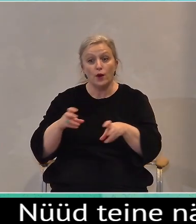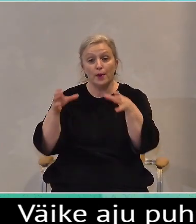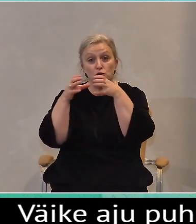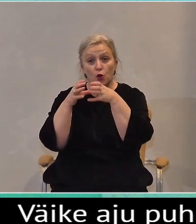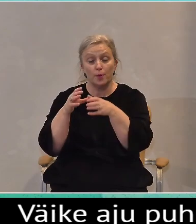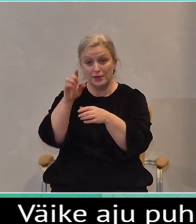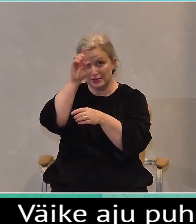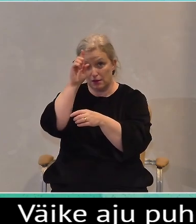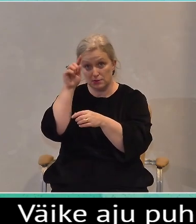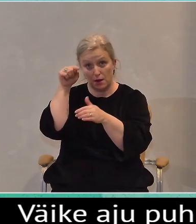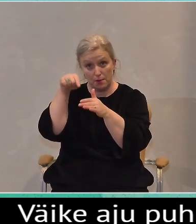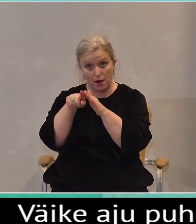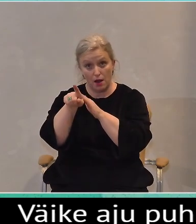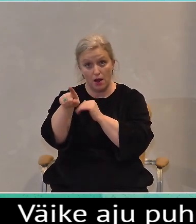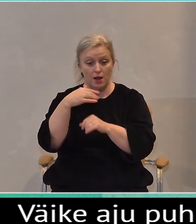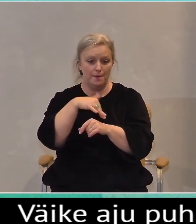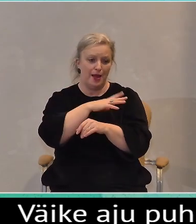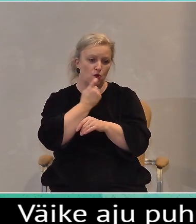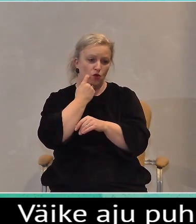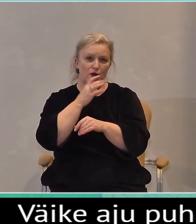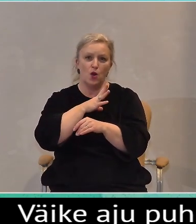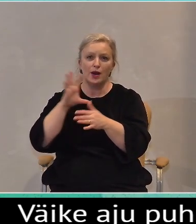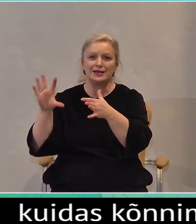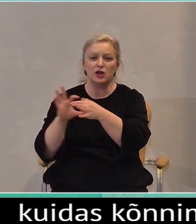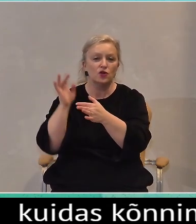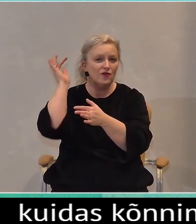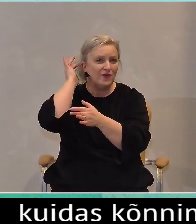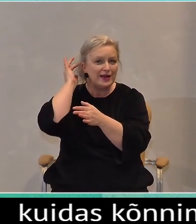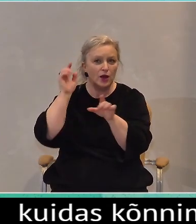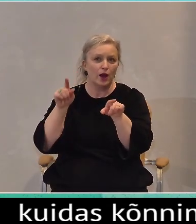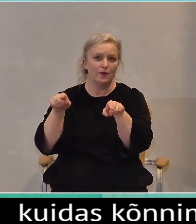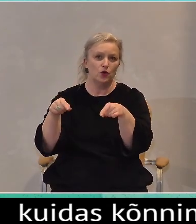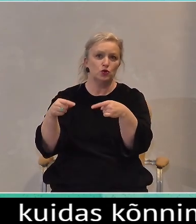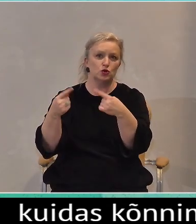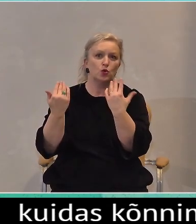Hendrik Kessmann's research group in Germany